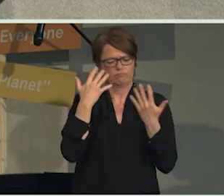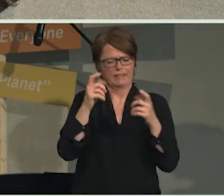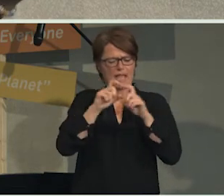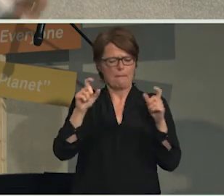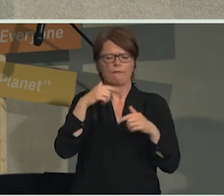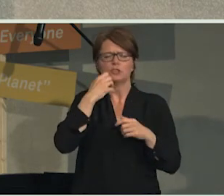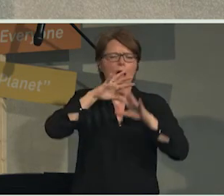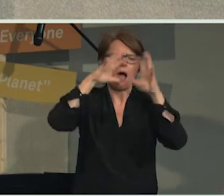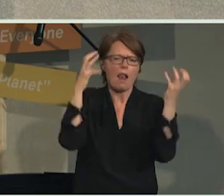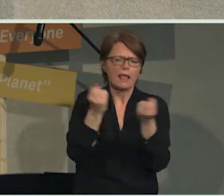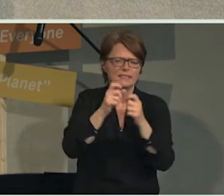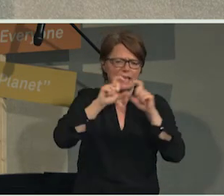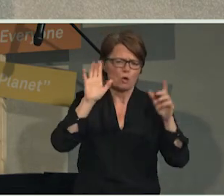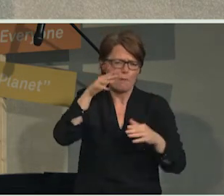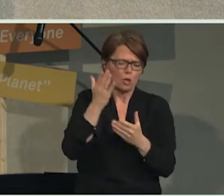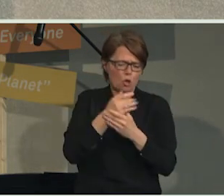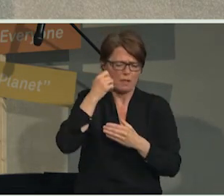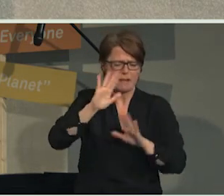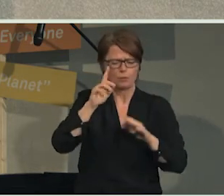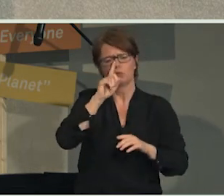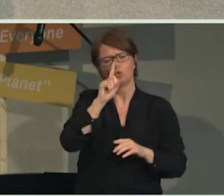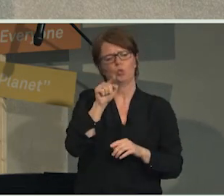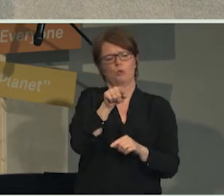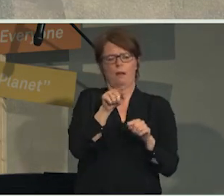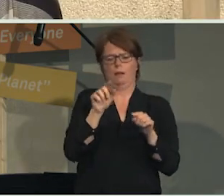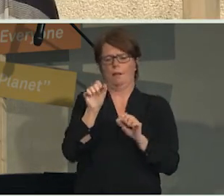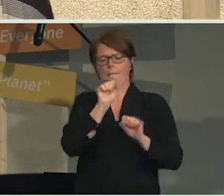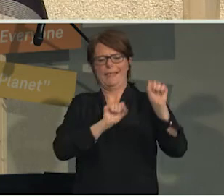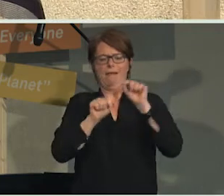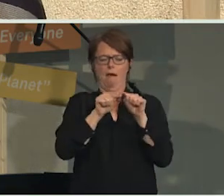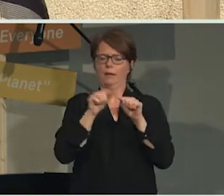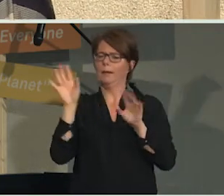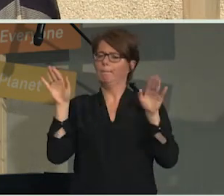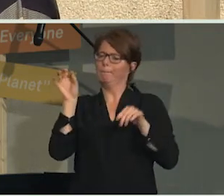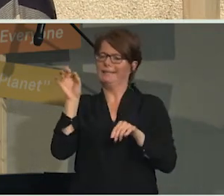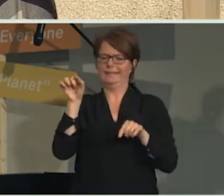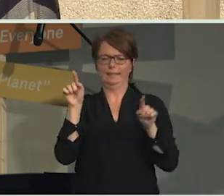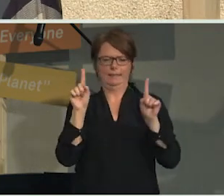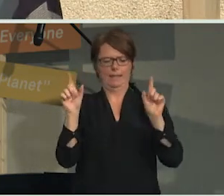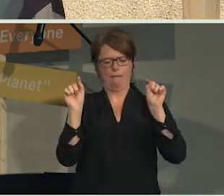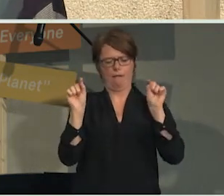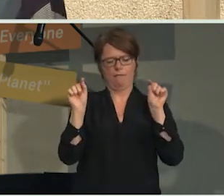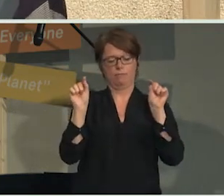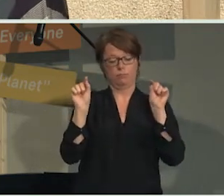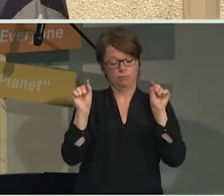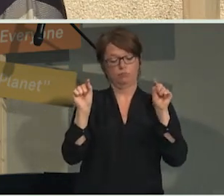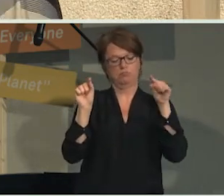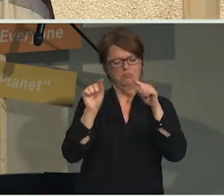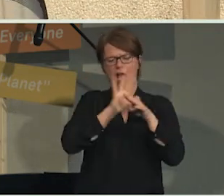the bear, not bothered at all, works himself through, and then at last he got the